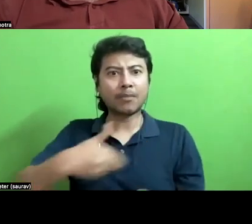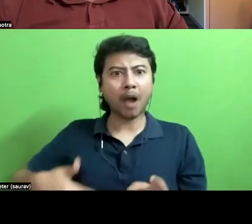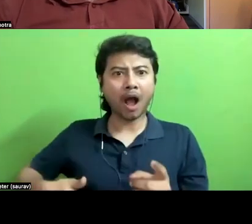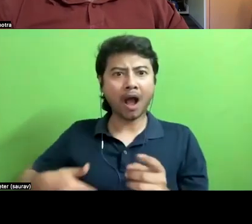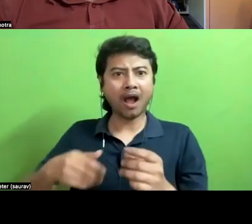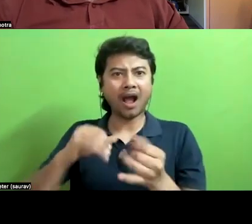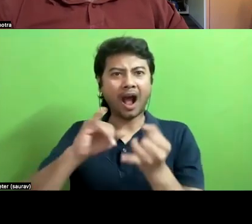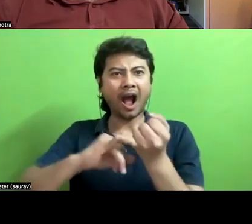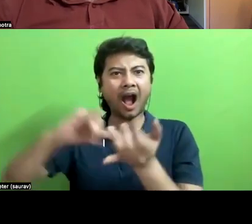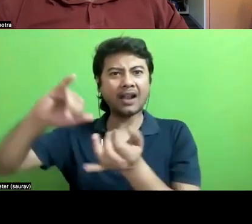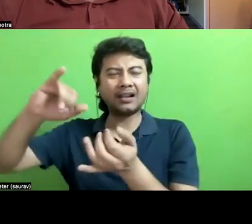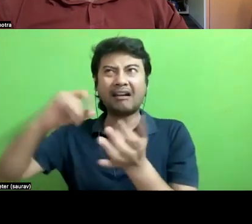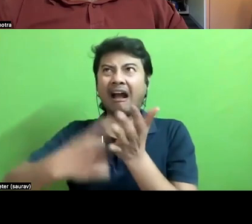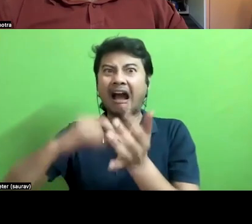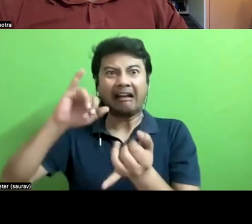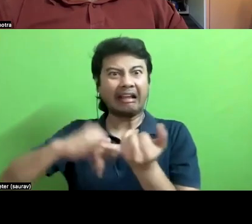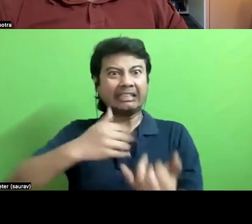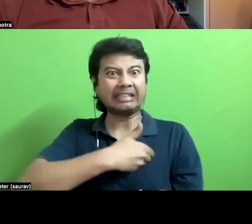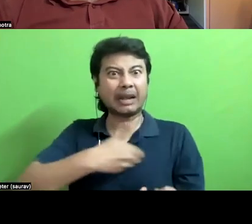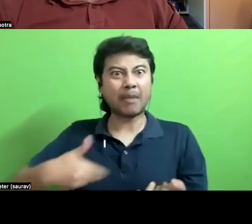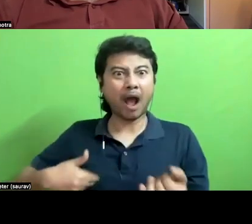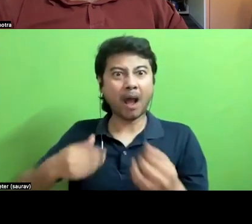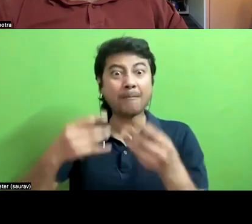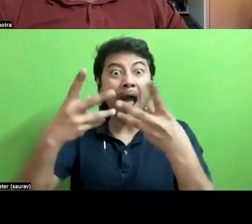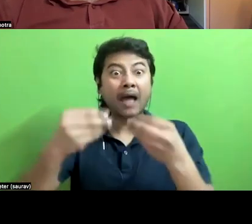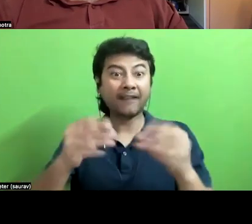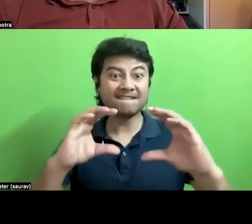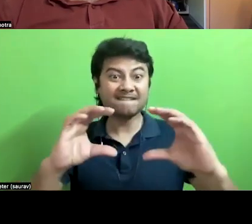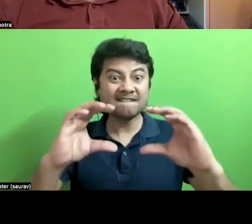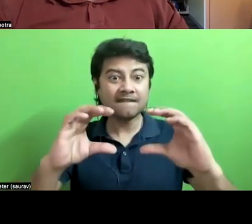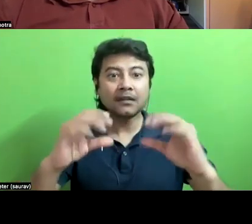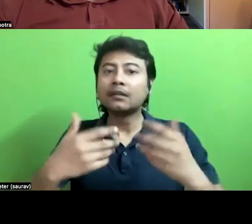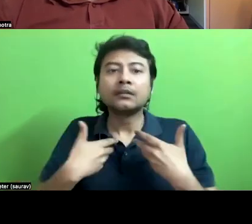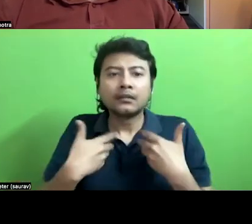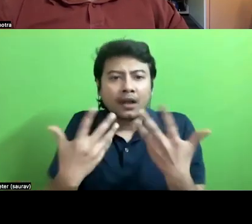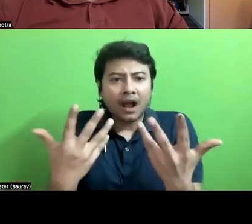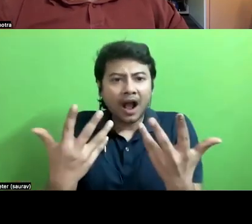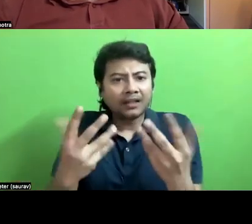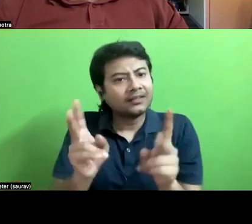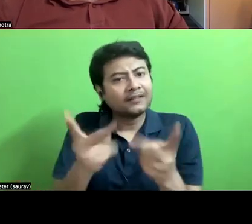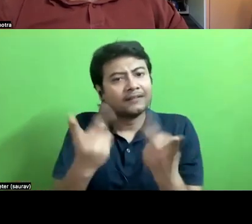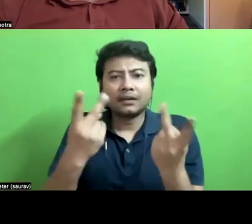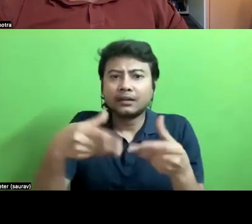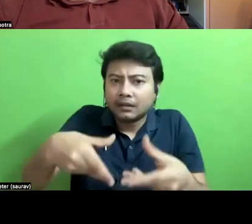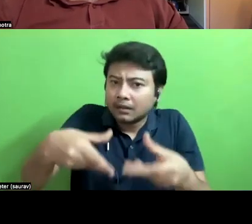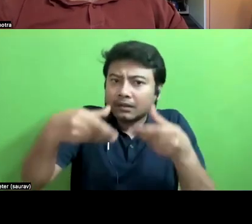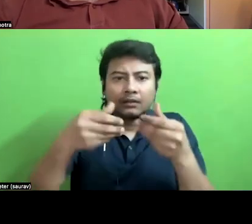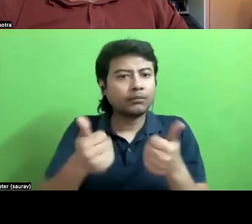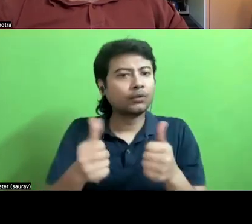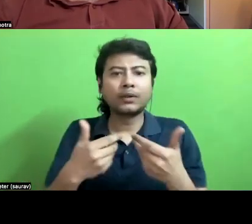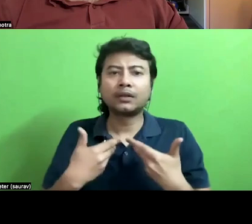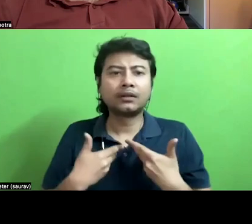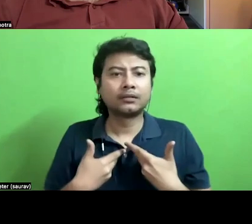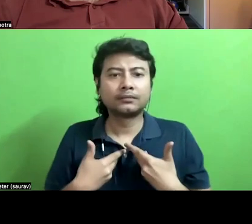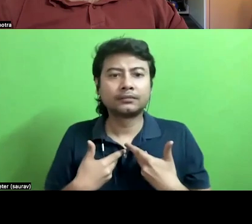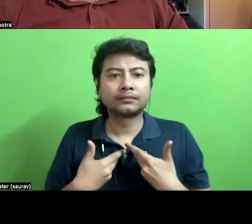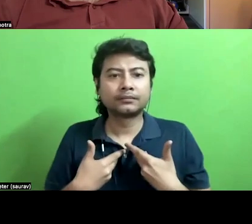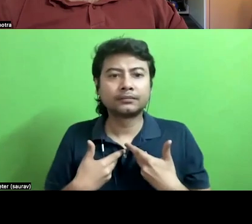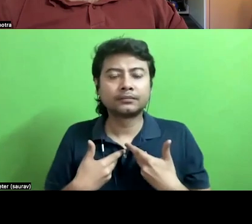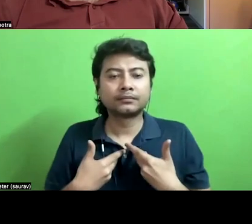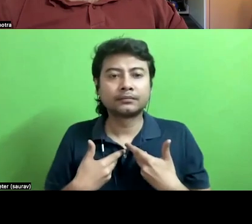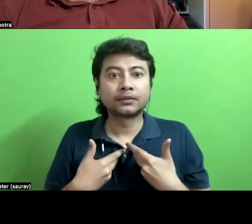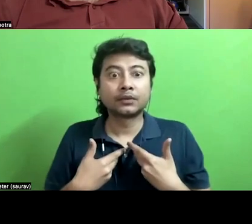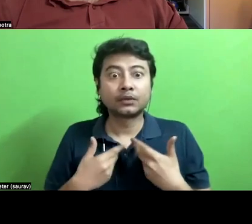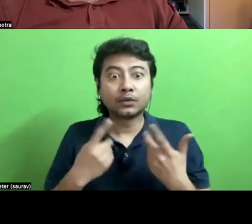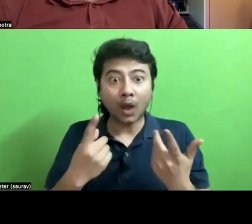textbooks. I did not have the physical strength to hold those textbooks in my hand. So what, for example, we used to do is that we used to actually go to somebody who used